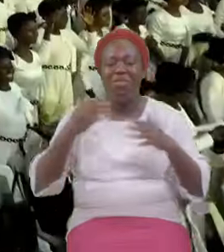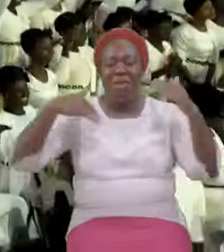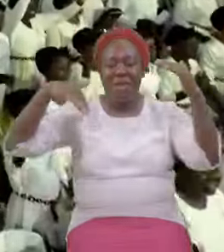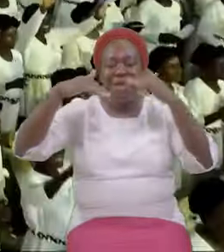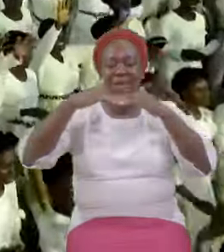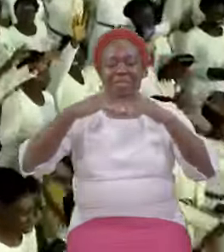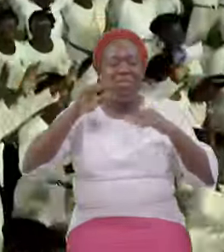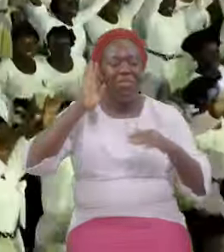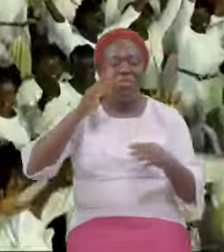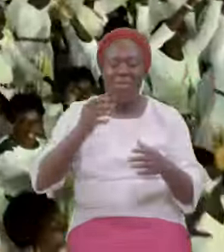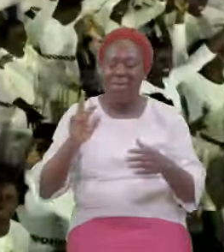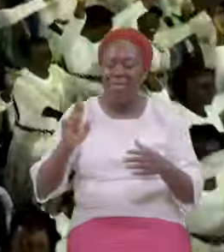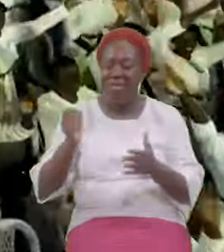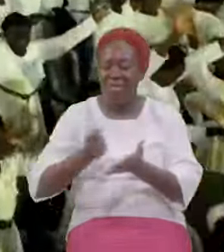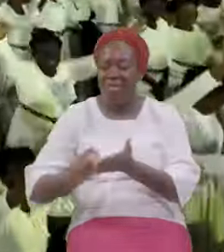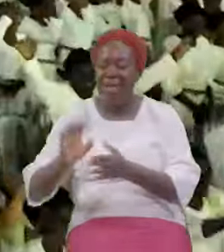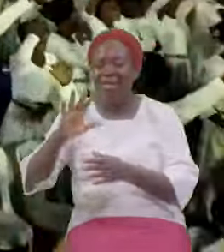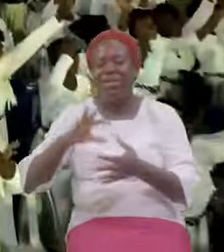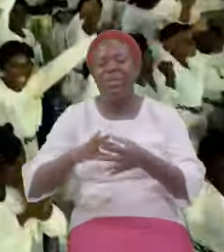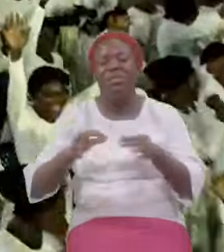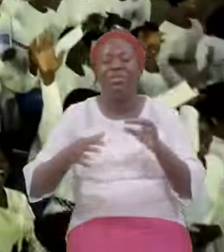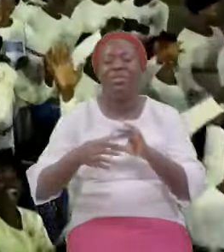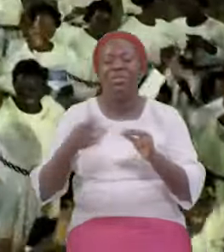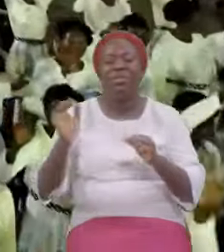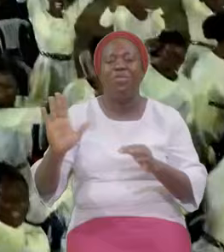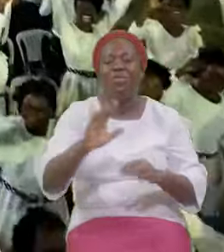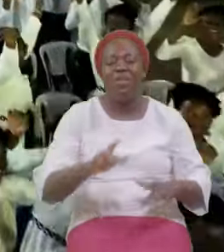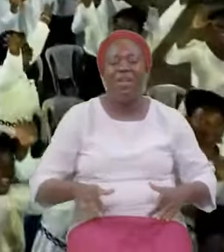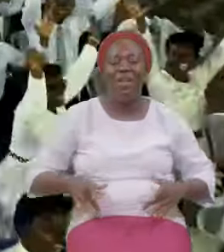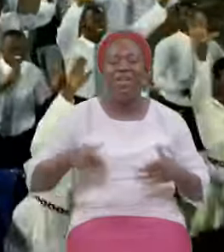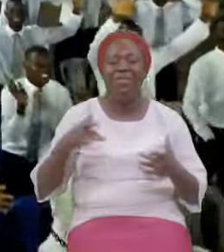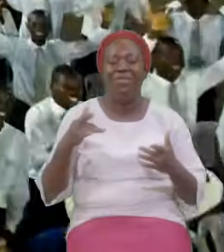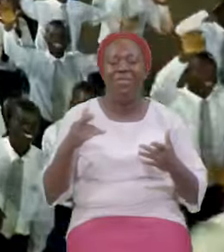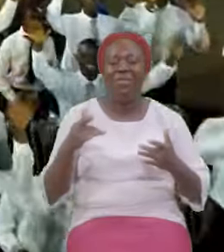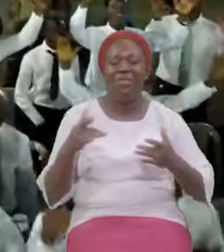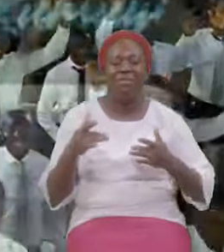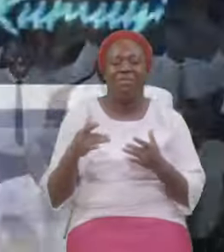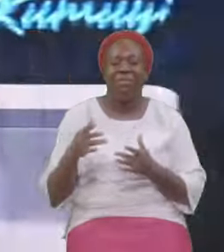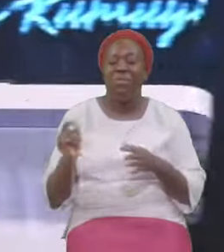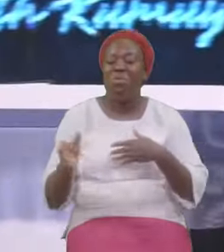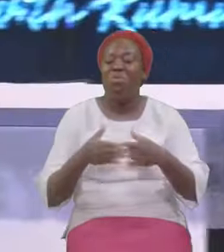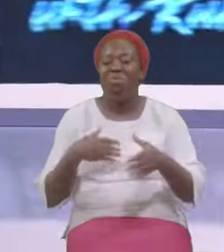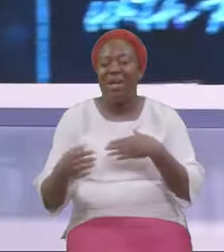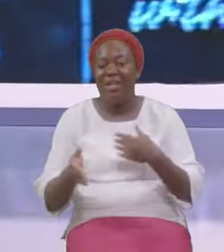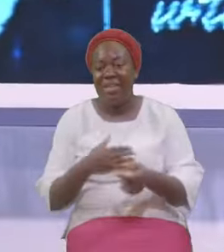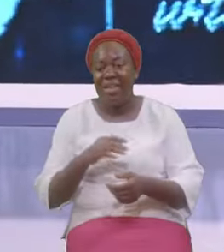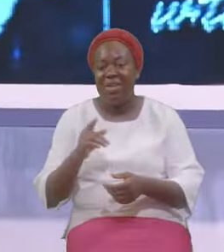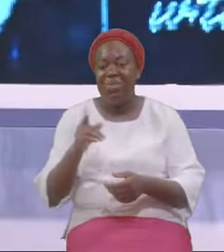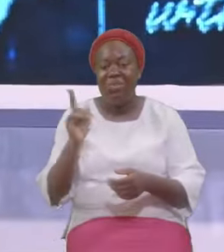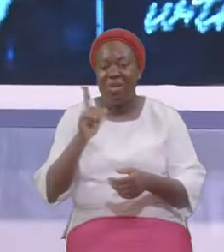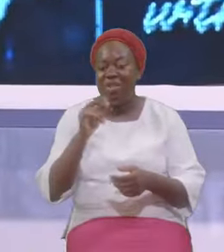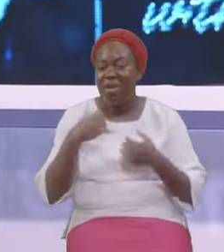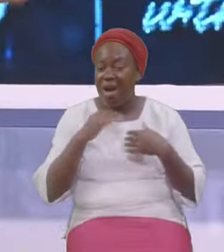the story of your life. No matter where you have been, and no